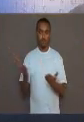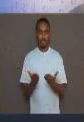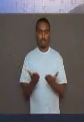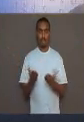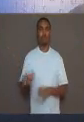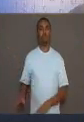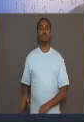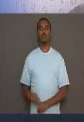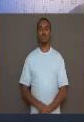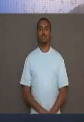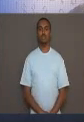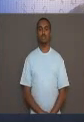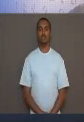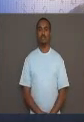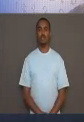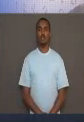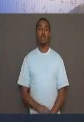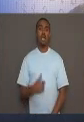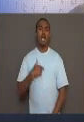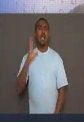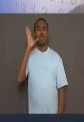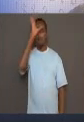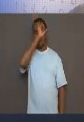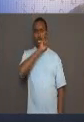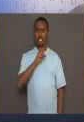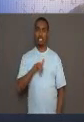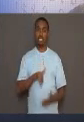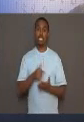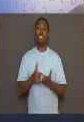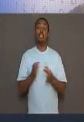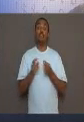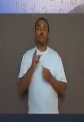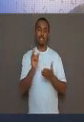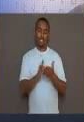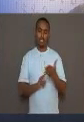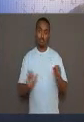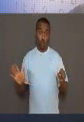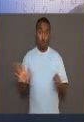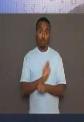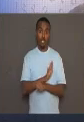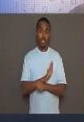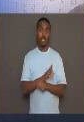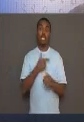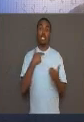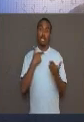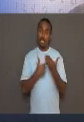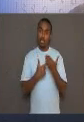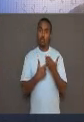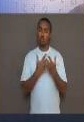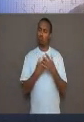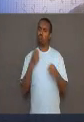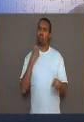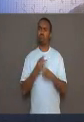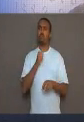Welcome back, students. I imagine that if your lists were complete, that this was not